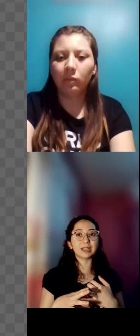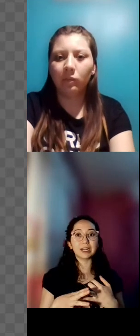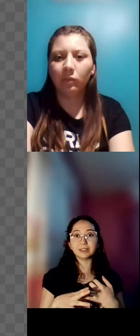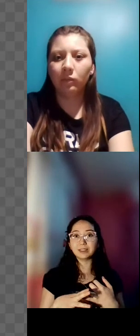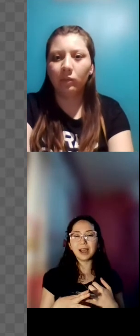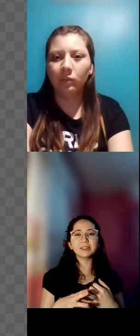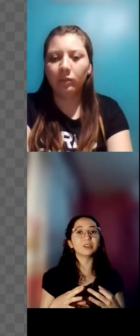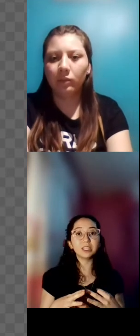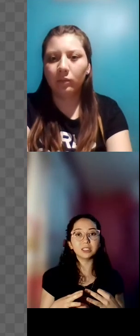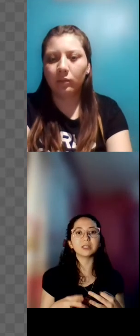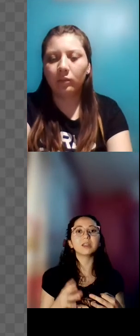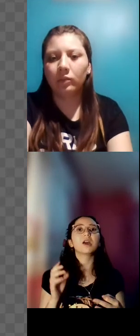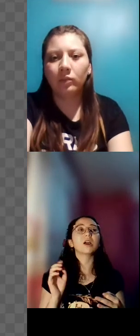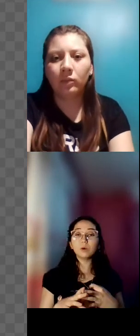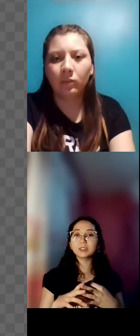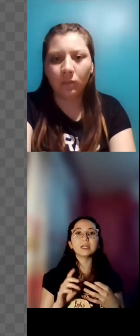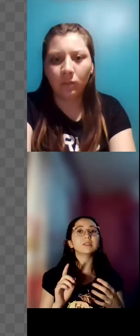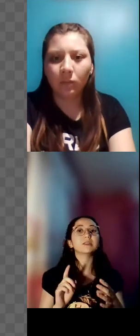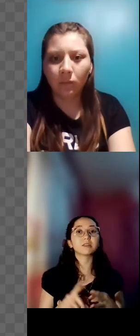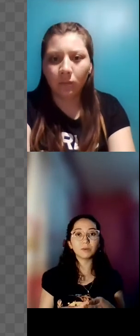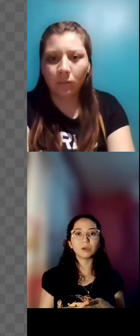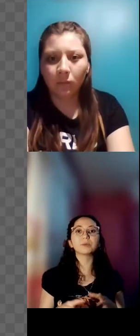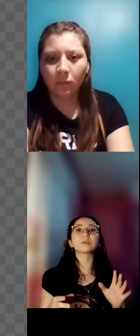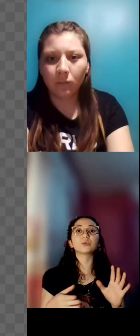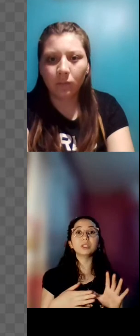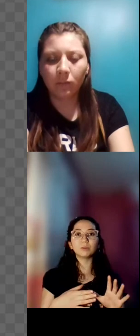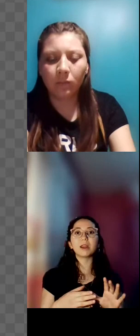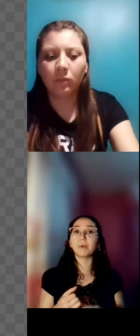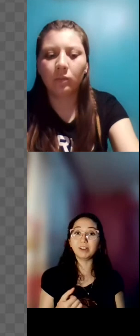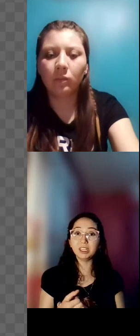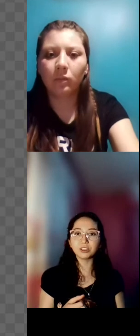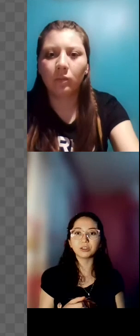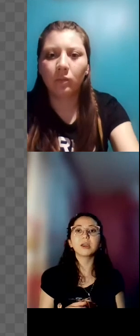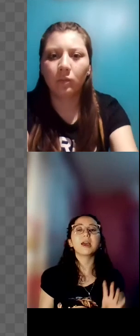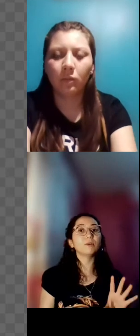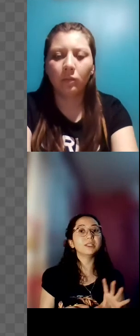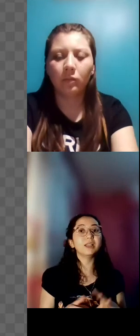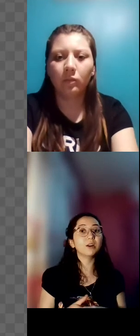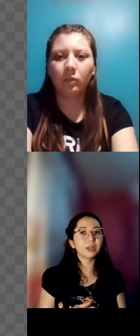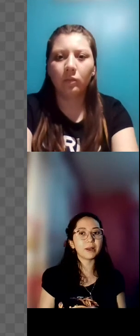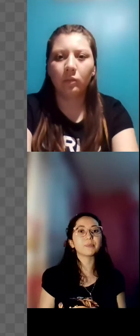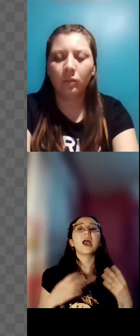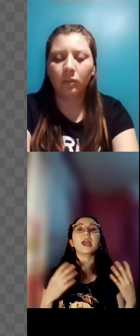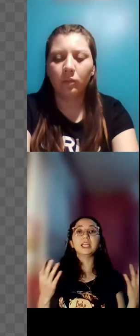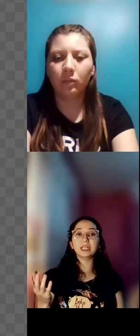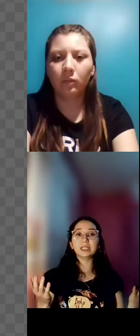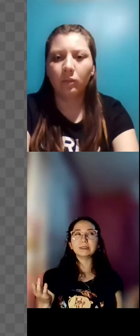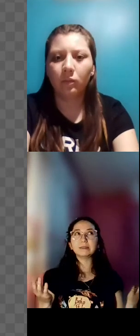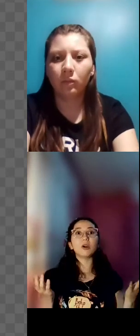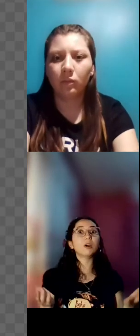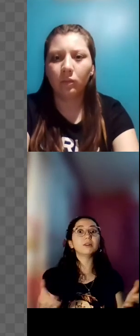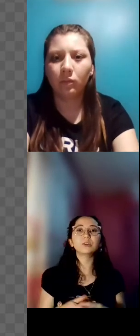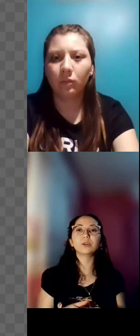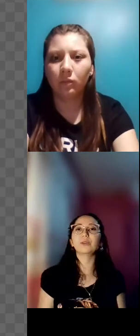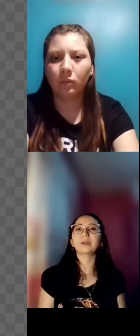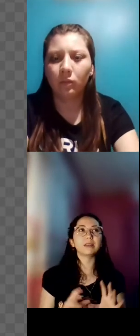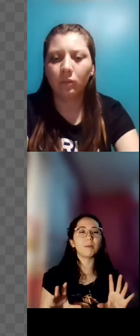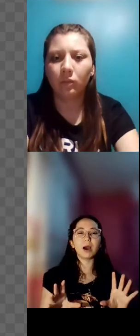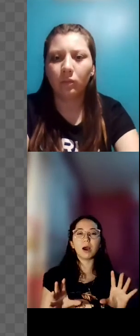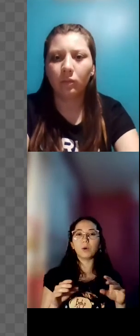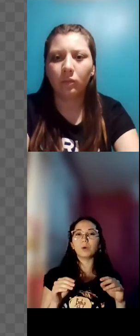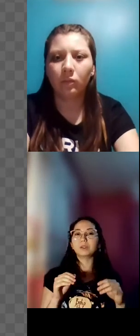definition, historical details and origin, causes, symptoms, treatment and prevention of the diarrhea, in order